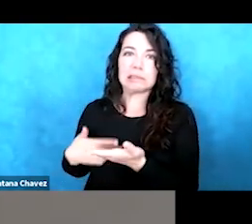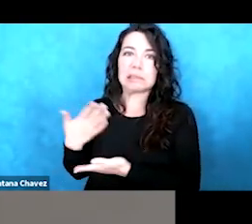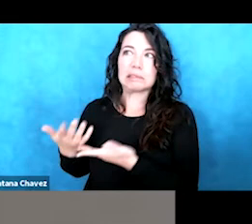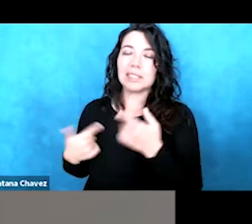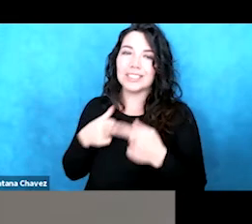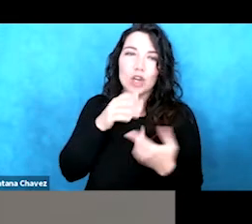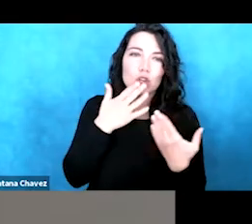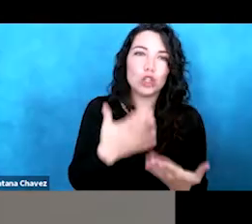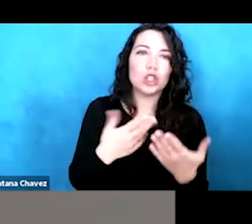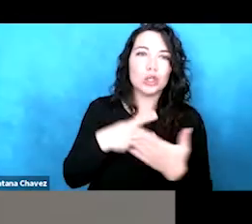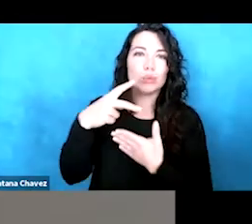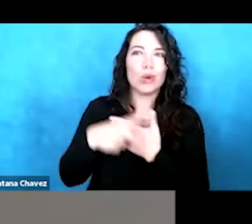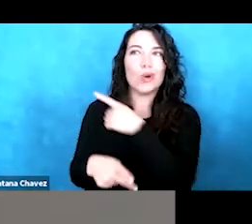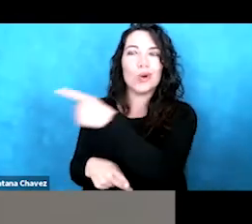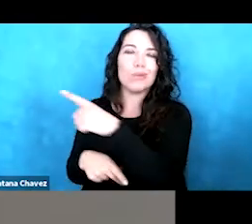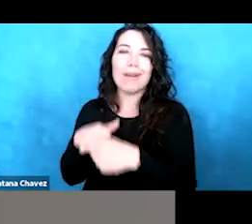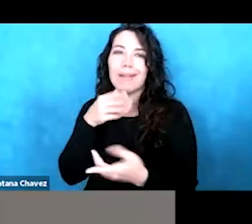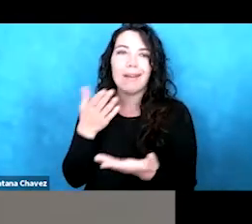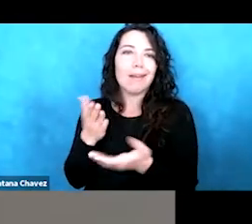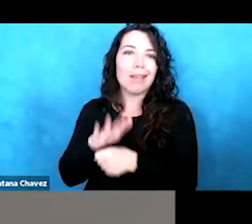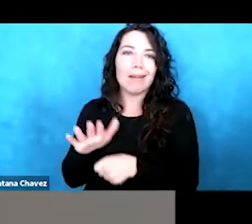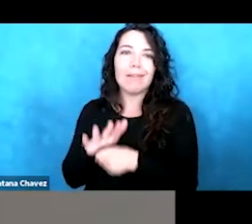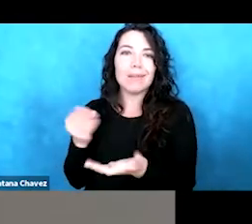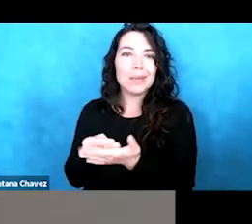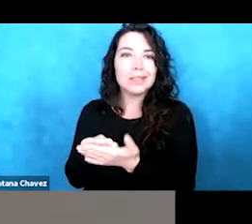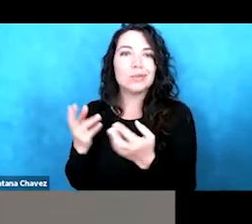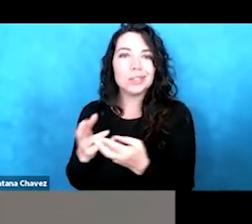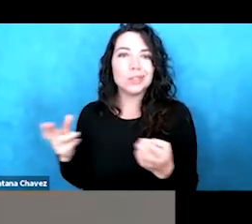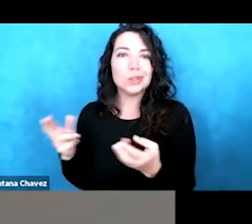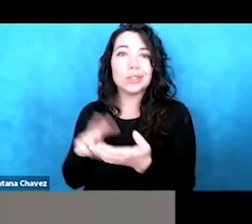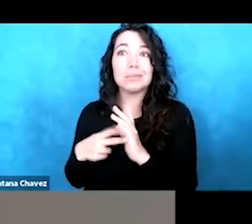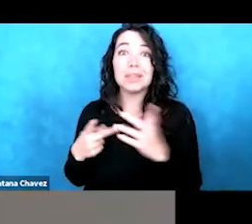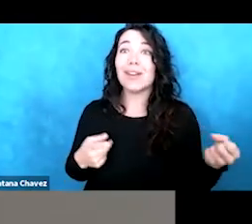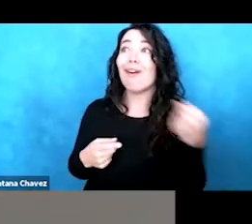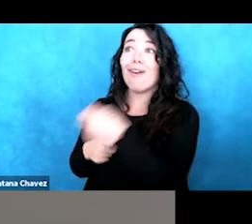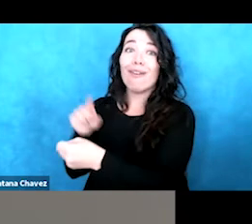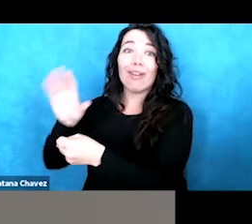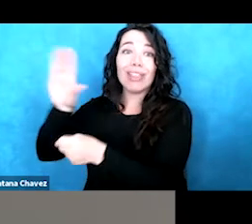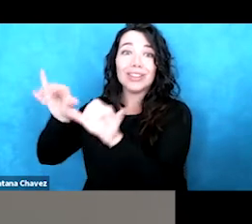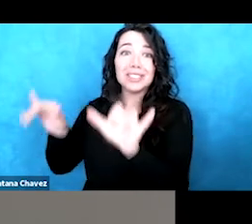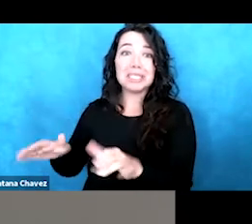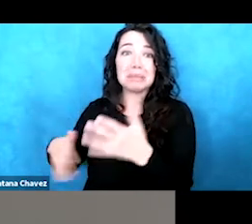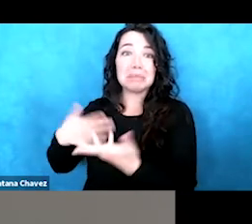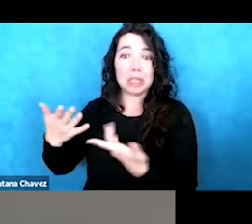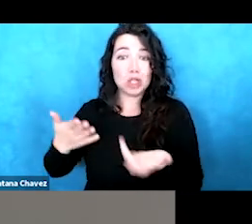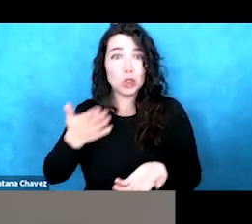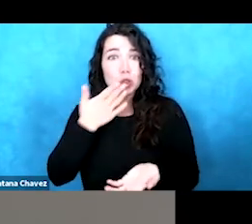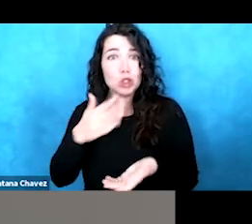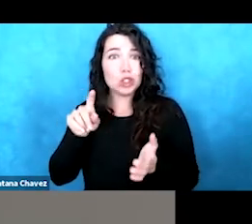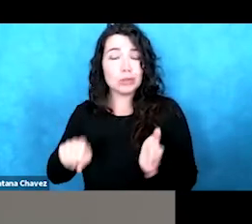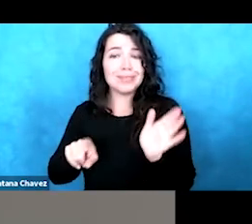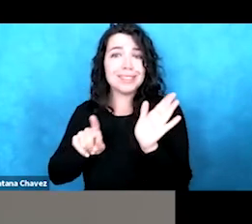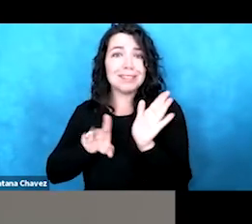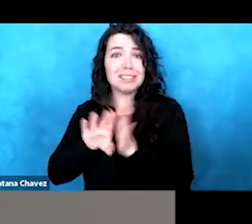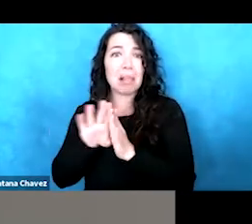they're under-resourced to cope with the needs. So a young person ends up in a system that is fairly well designed to meet their emotional and psychological needs.